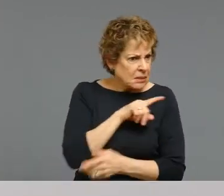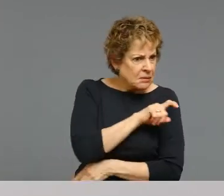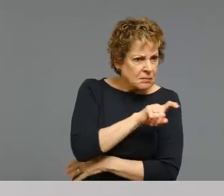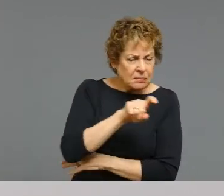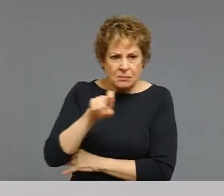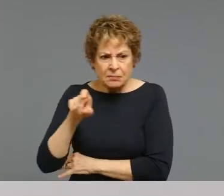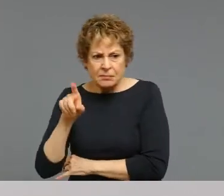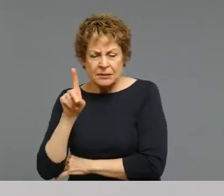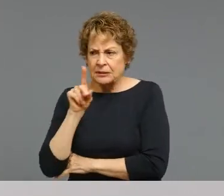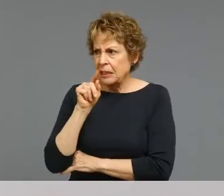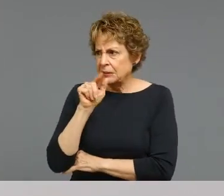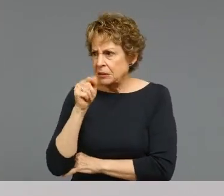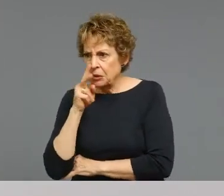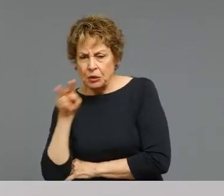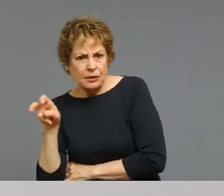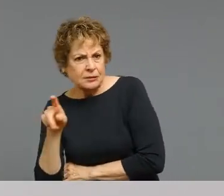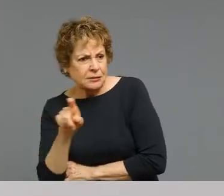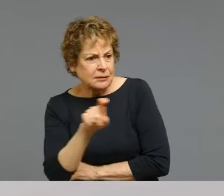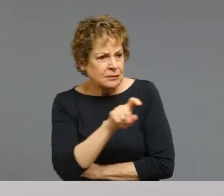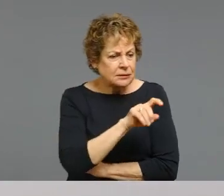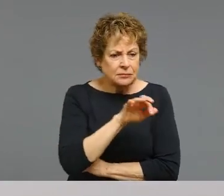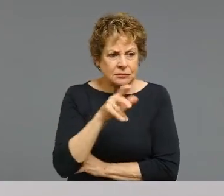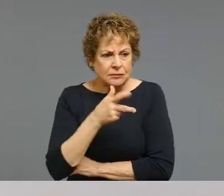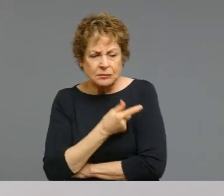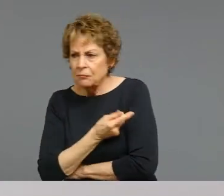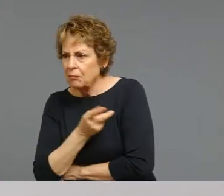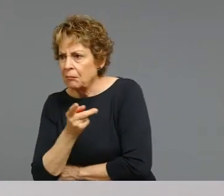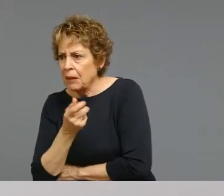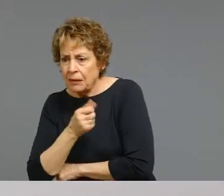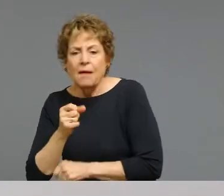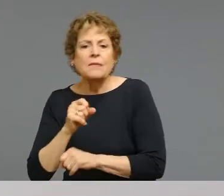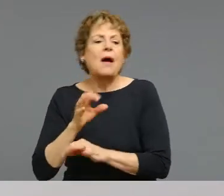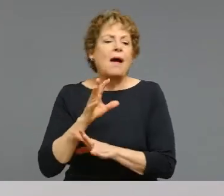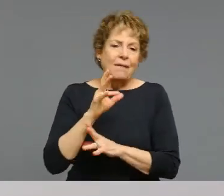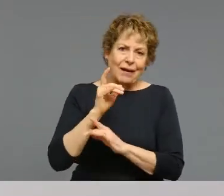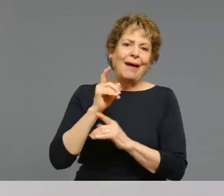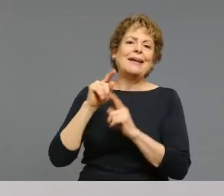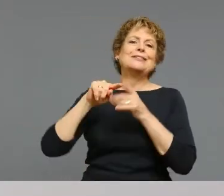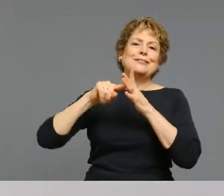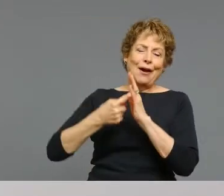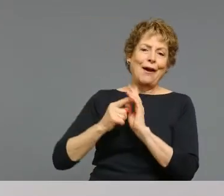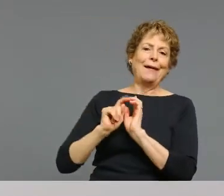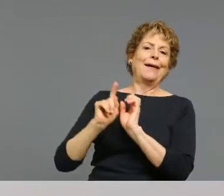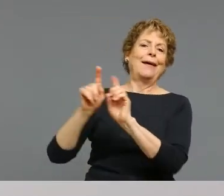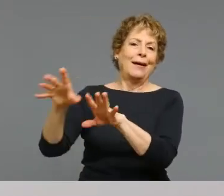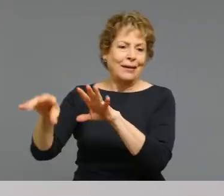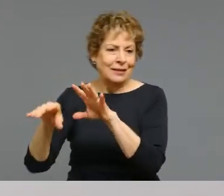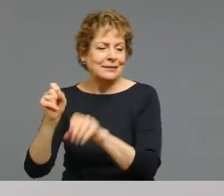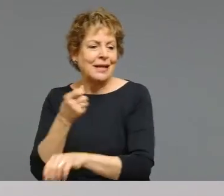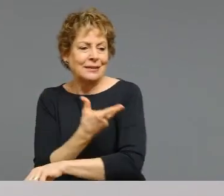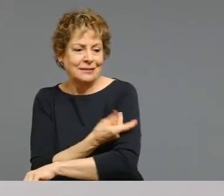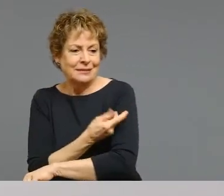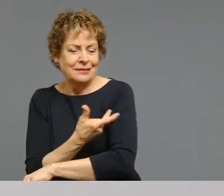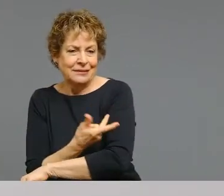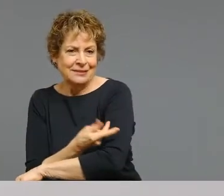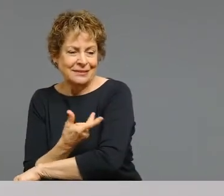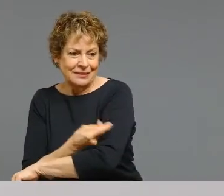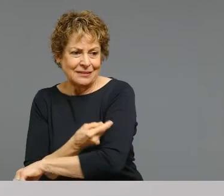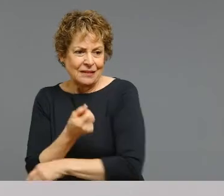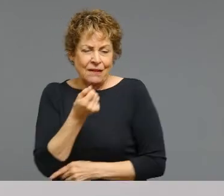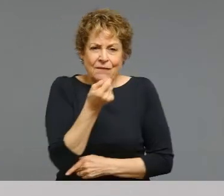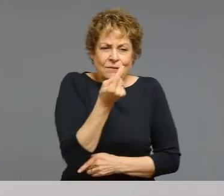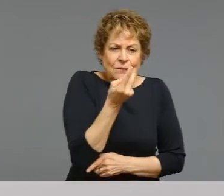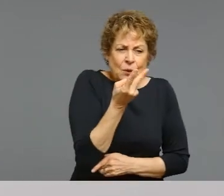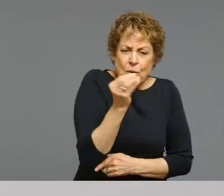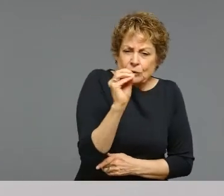vaccine overall is very safe. There were a small number of bad outcomes or occurrences, but in